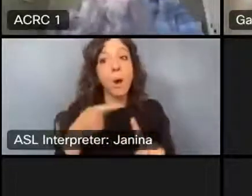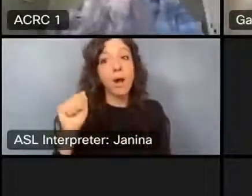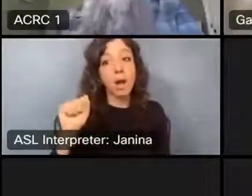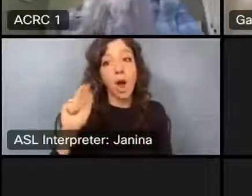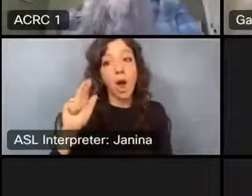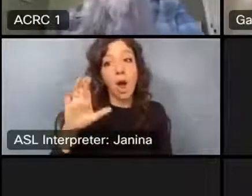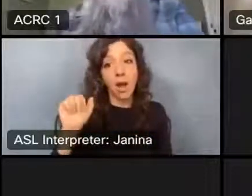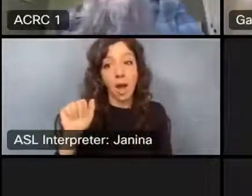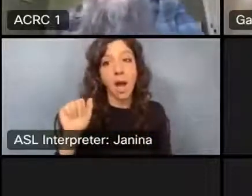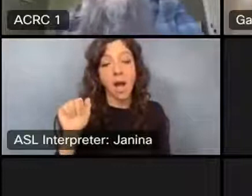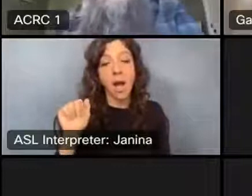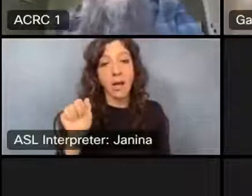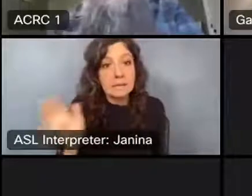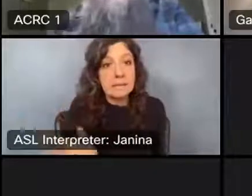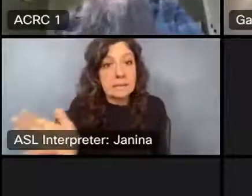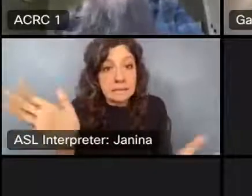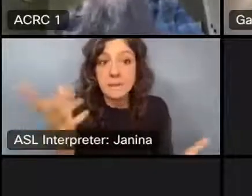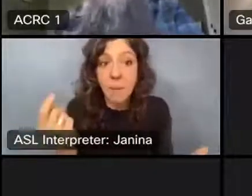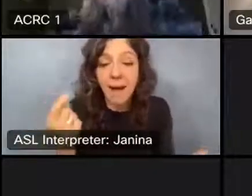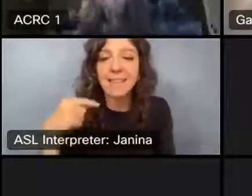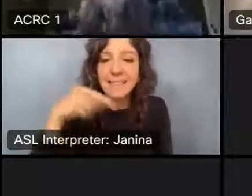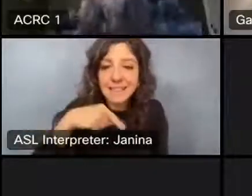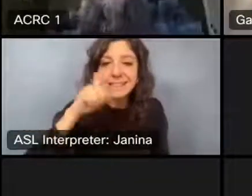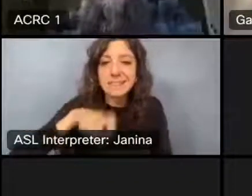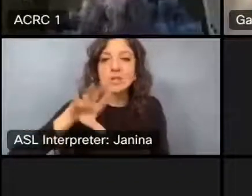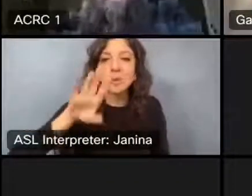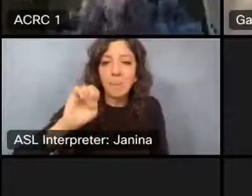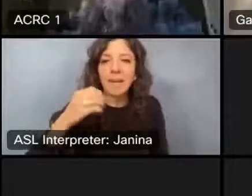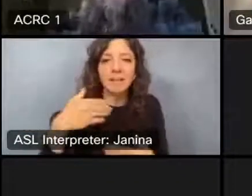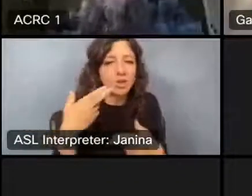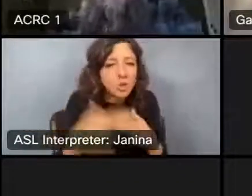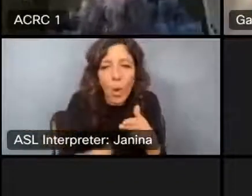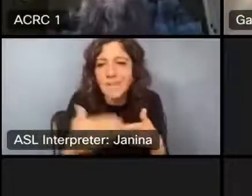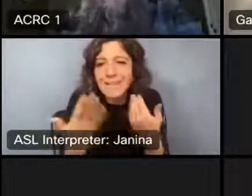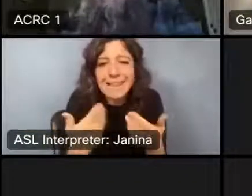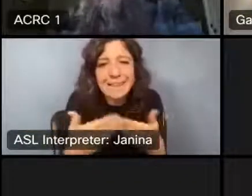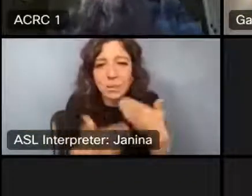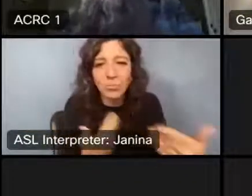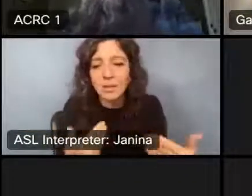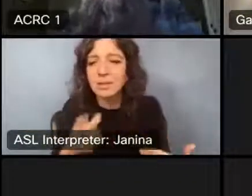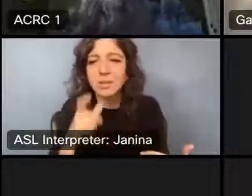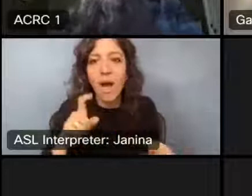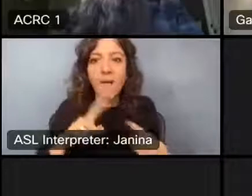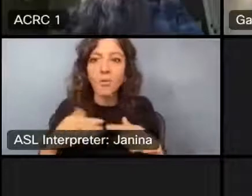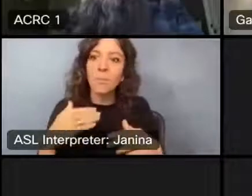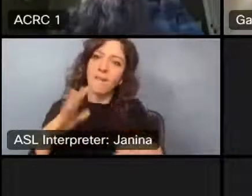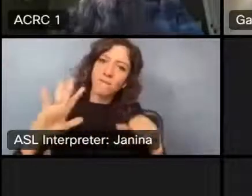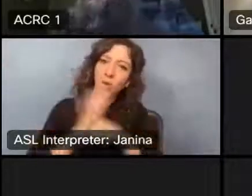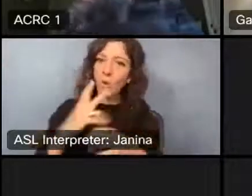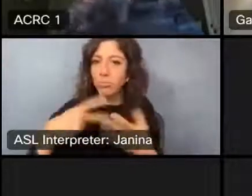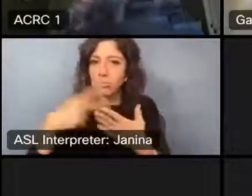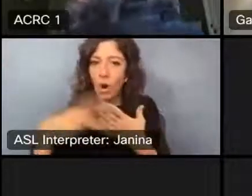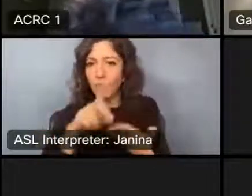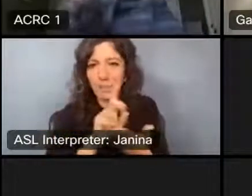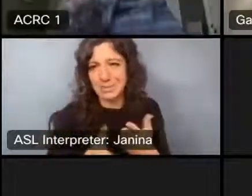needs to be a brief process. This is not a full program design that people should have an expectation to be receiving from the service